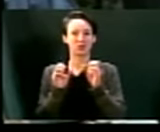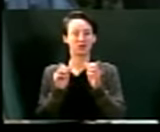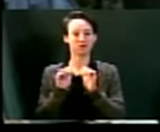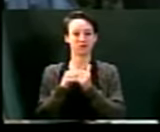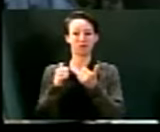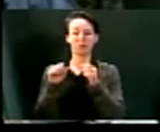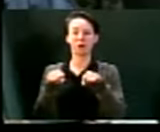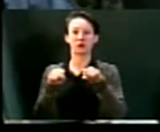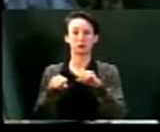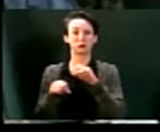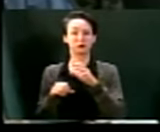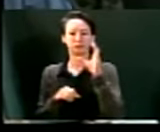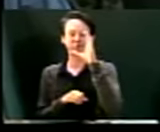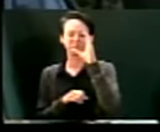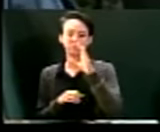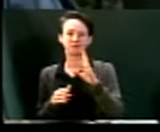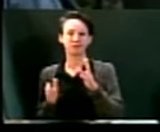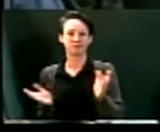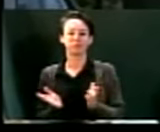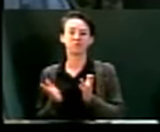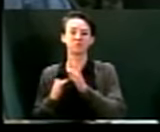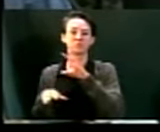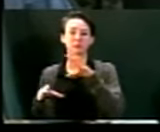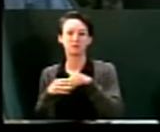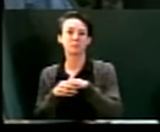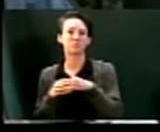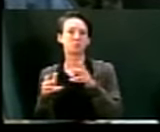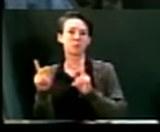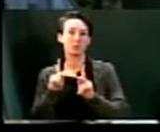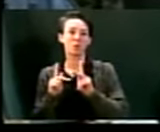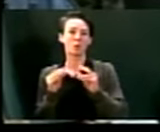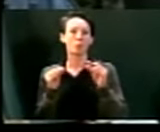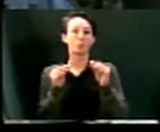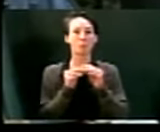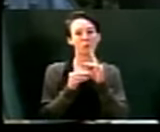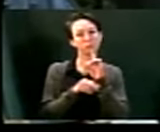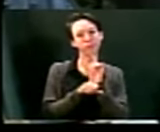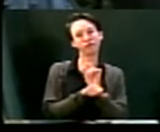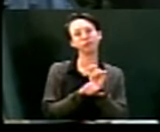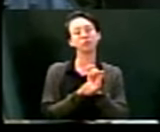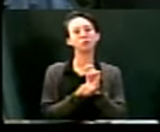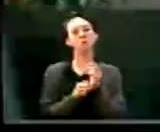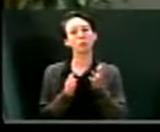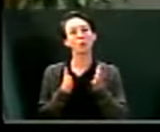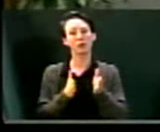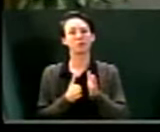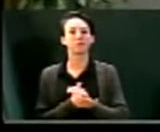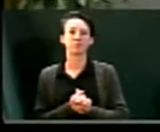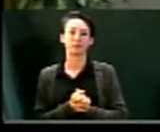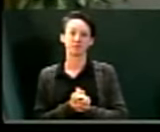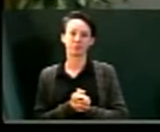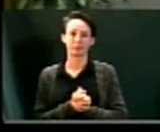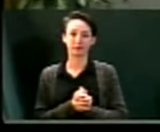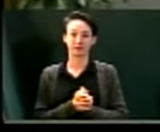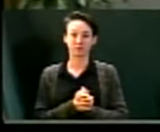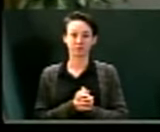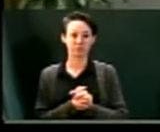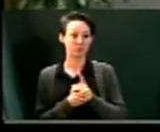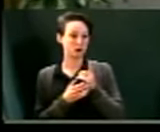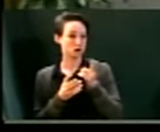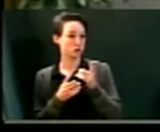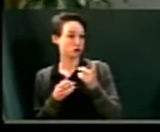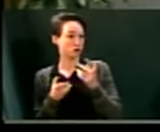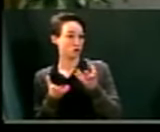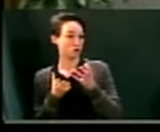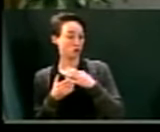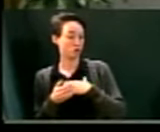going to seek to engage people in a more authentic or different way? Thank you. Did you wish to make a substitute